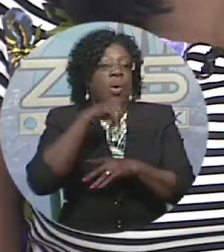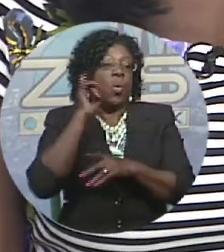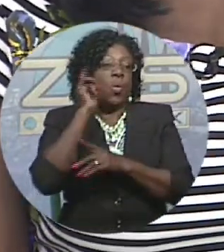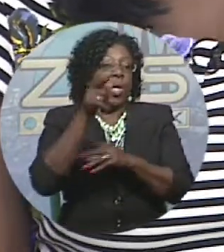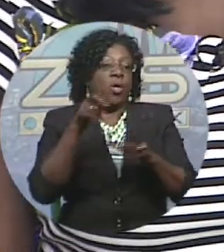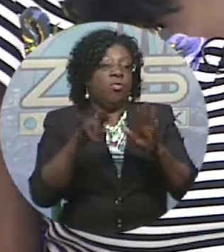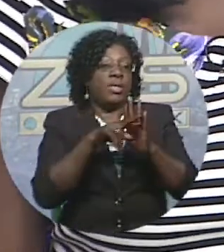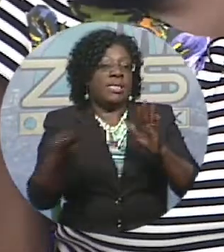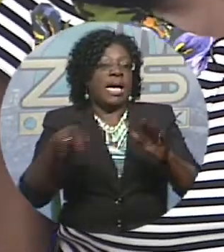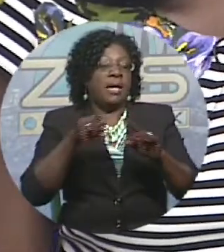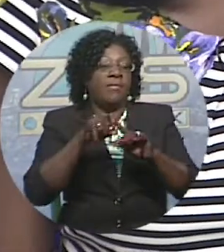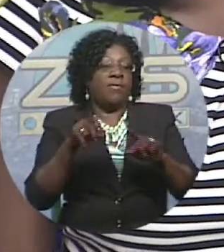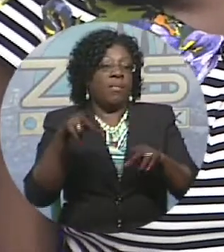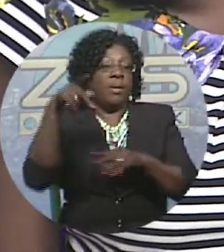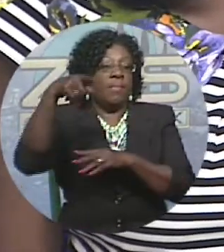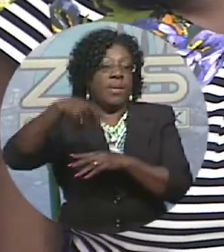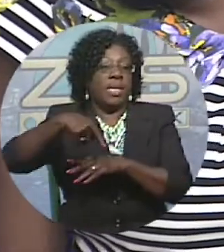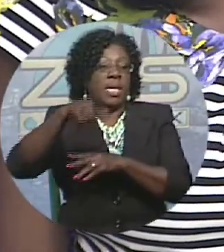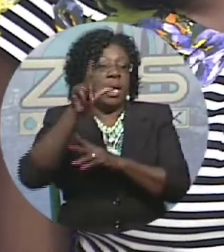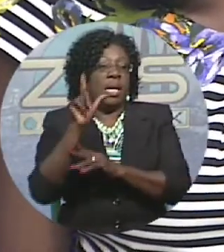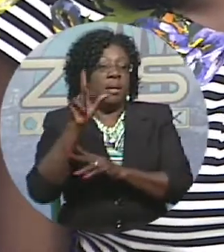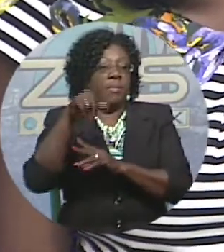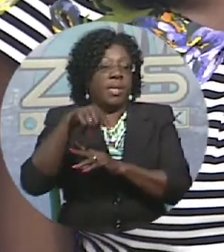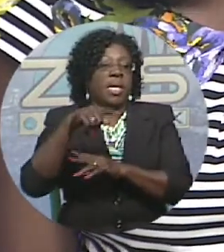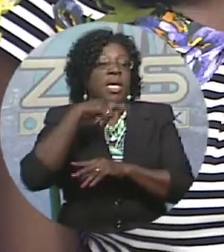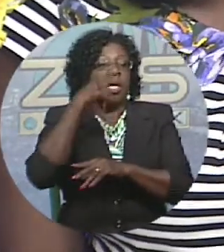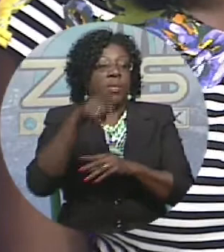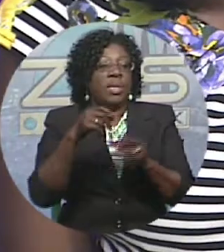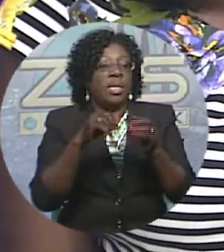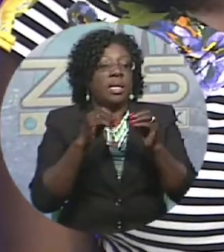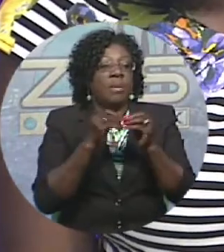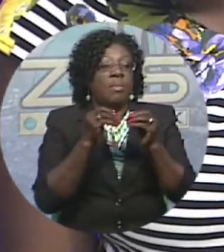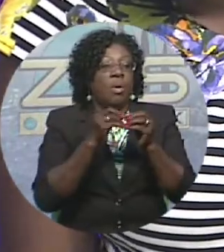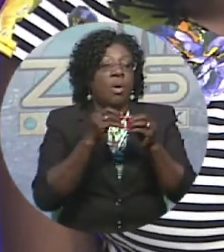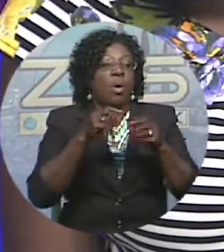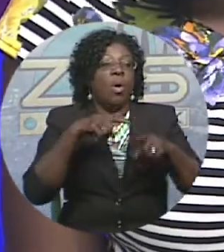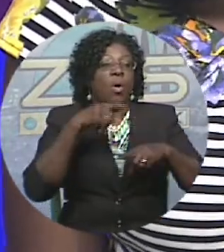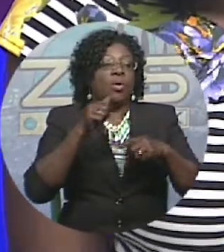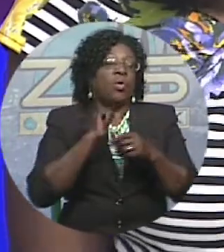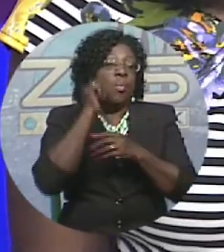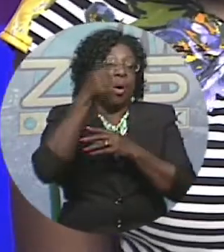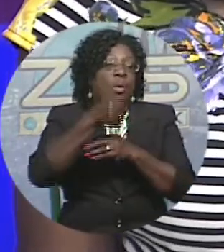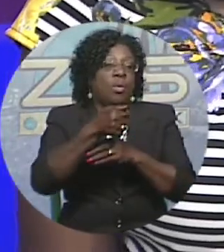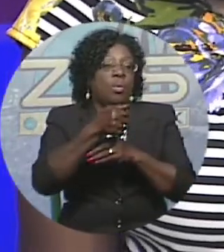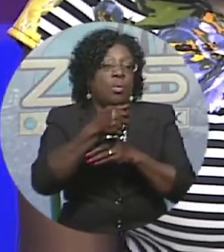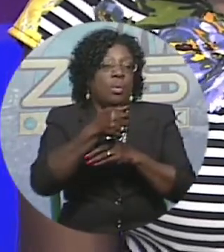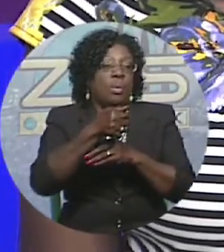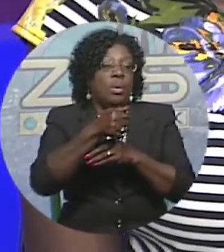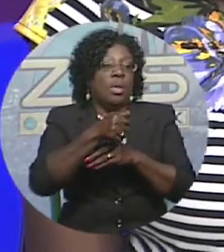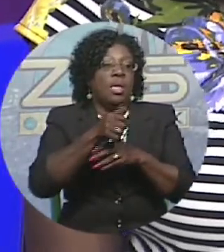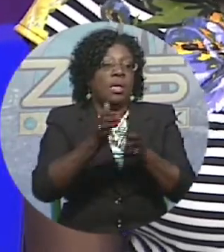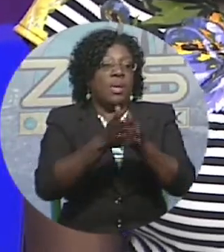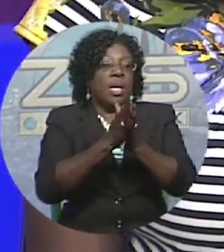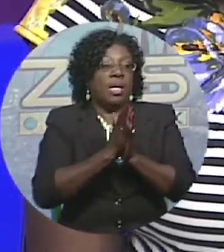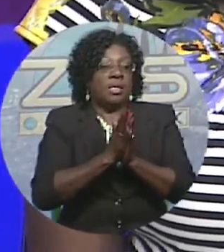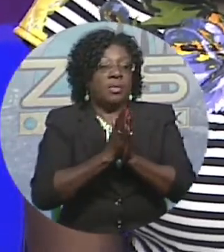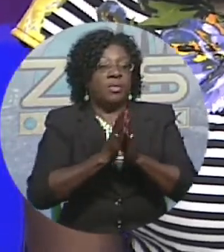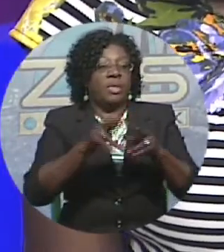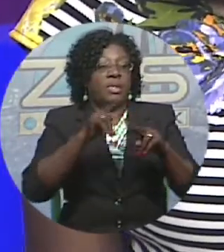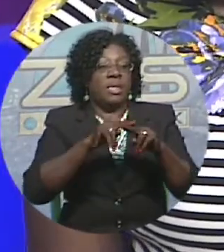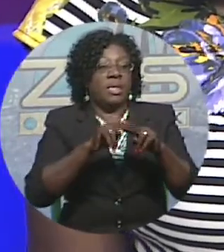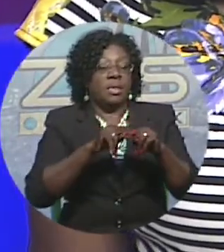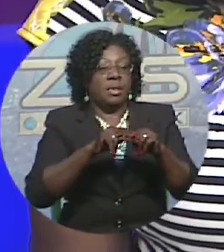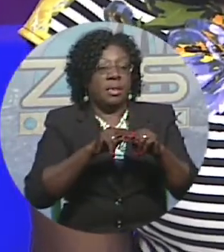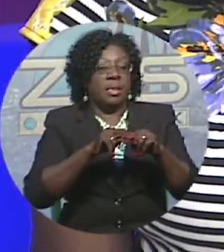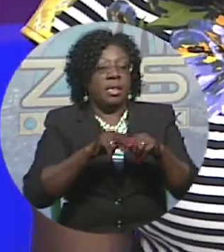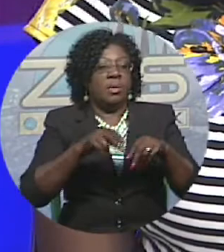Liberal Party. He will officially inform the Speaker and the House when the session resumes tomorrow. He will ask to be reseated, which implies that